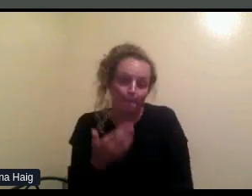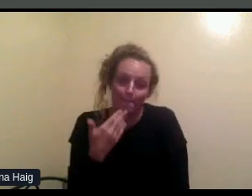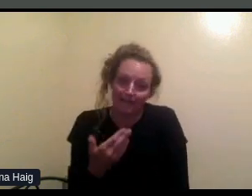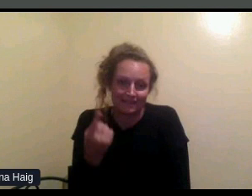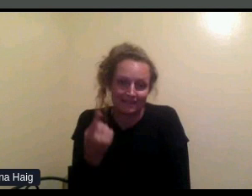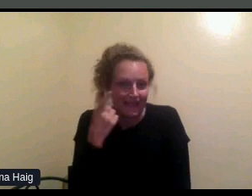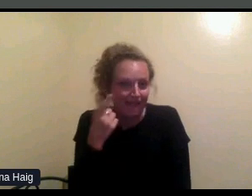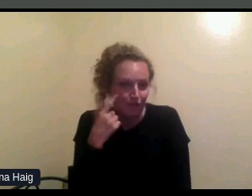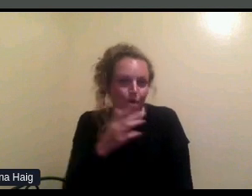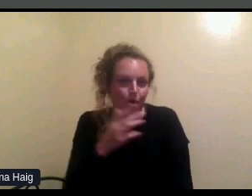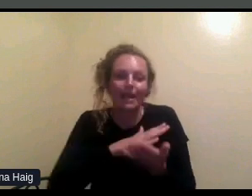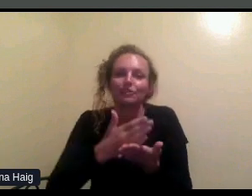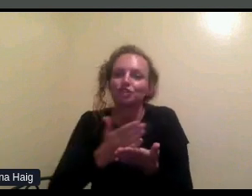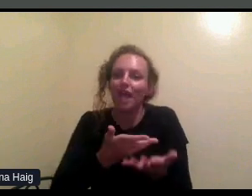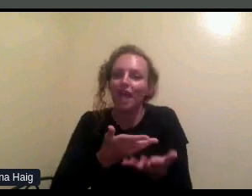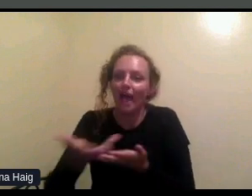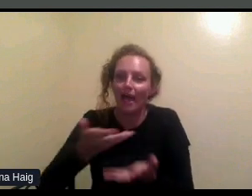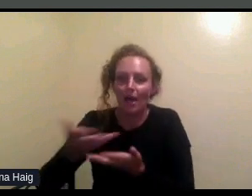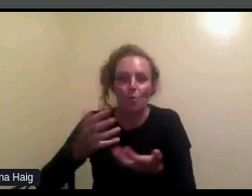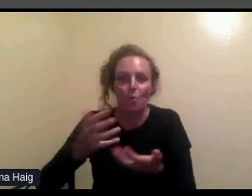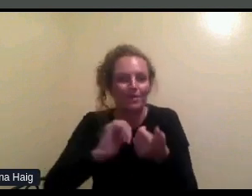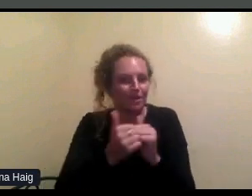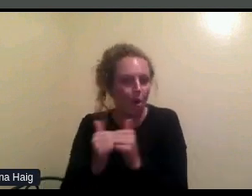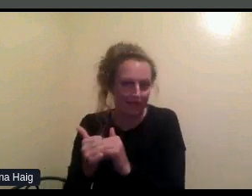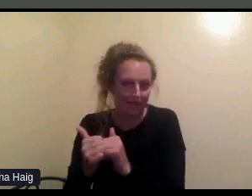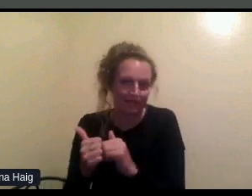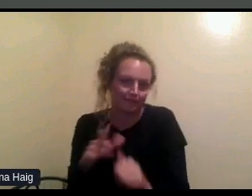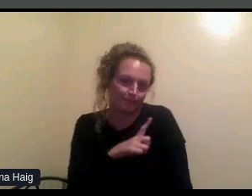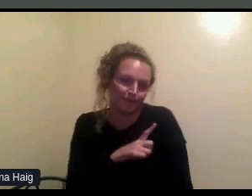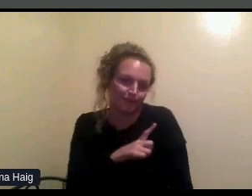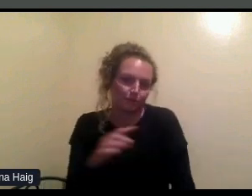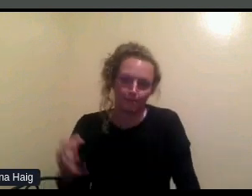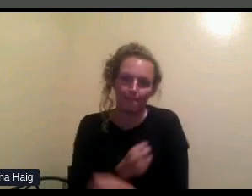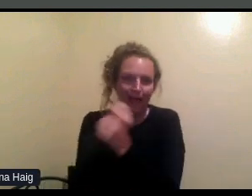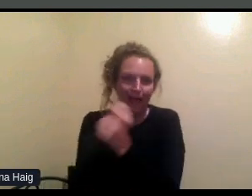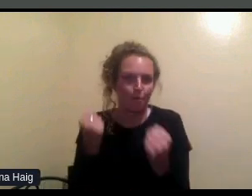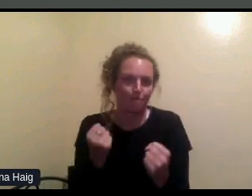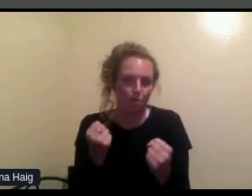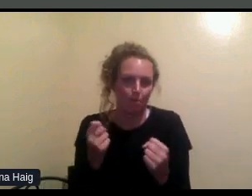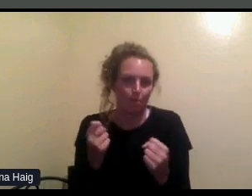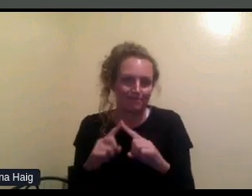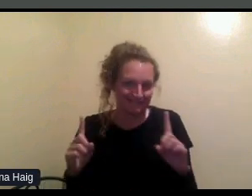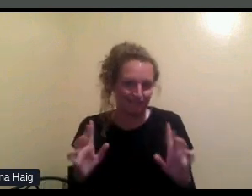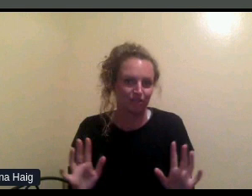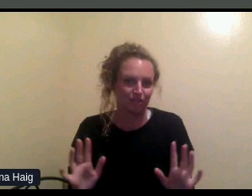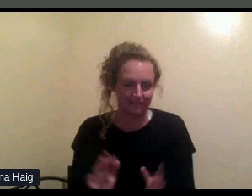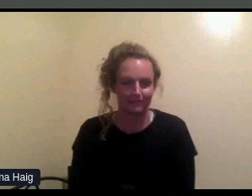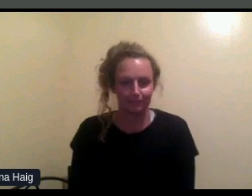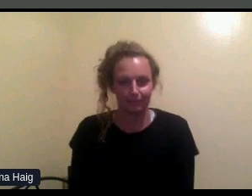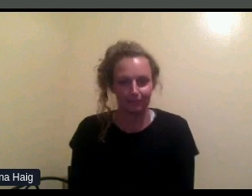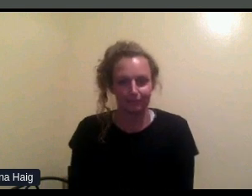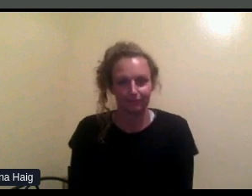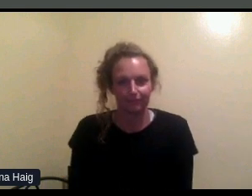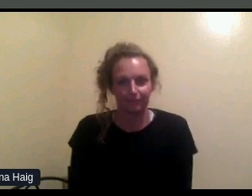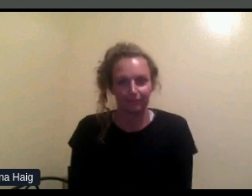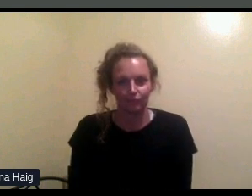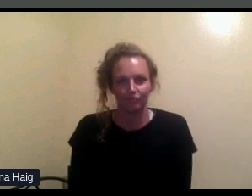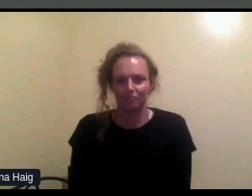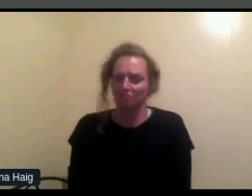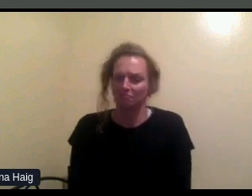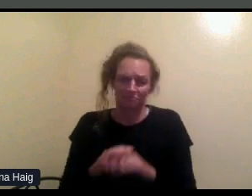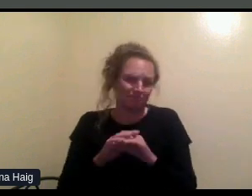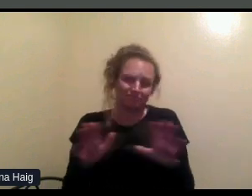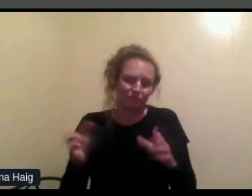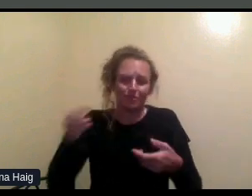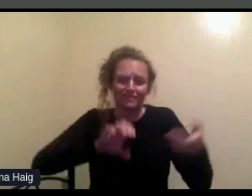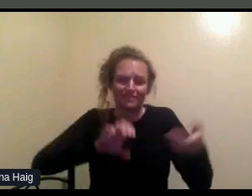because it's really quite powerful, the difference it makes. This isn't rocket science. It's just thinking about